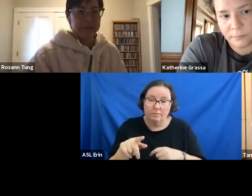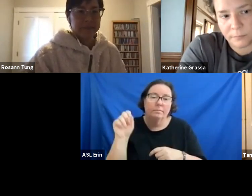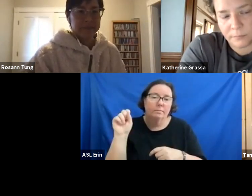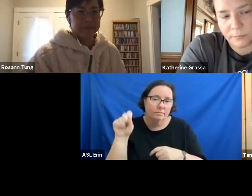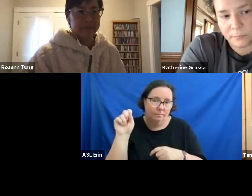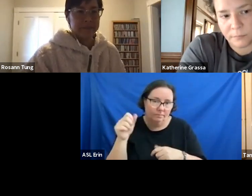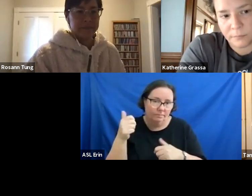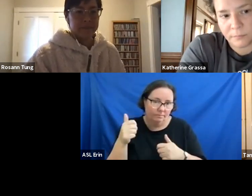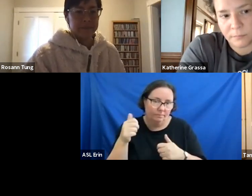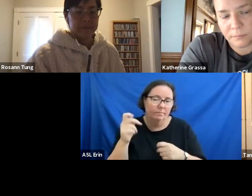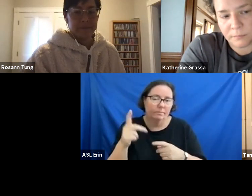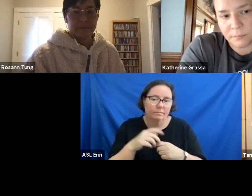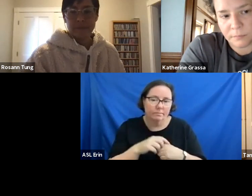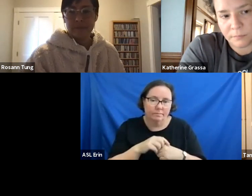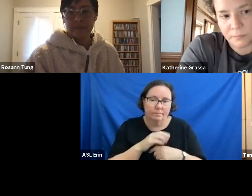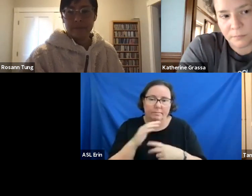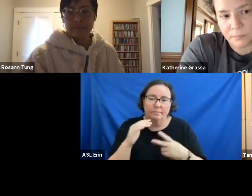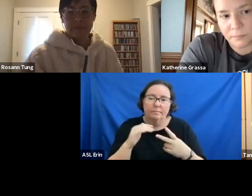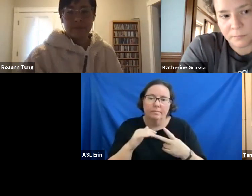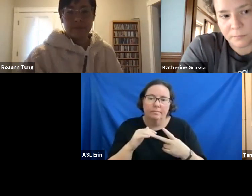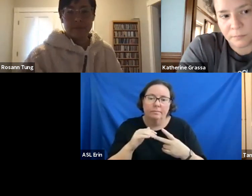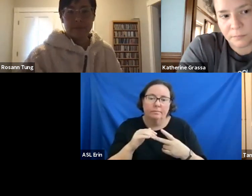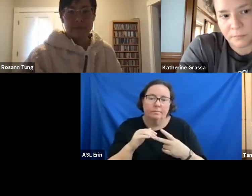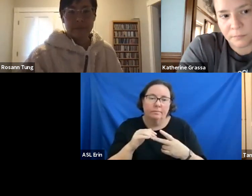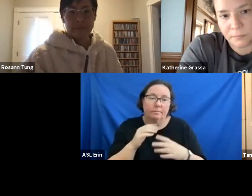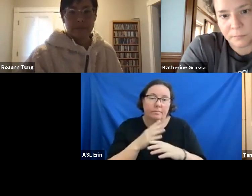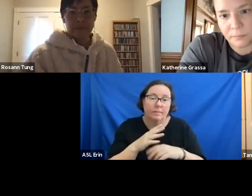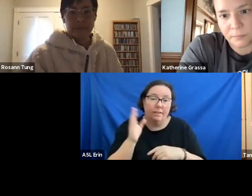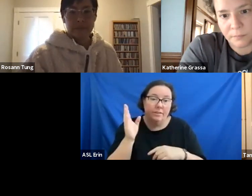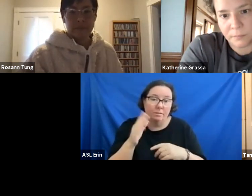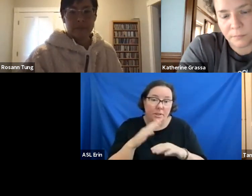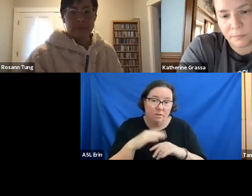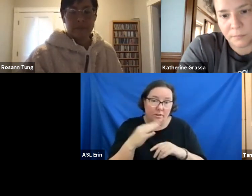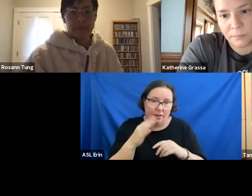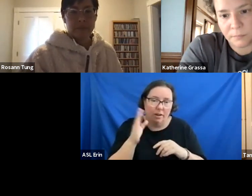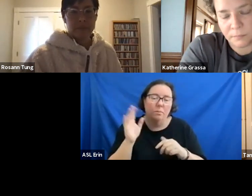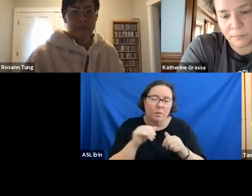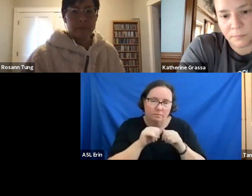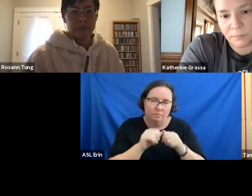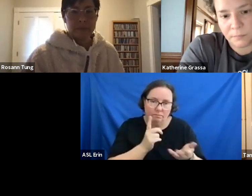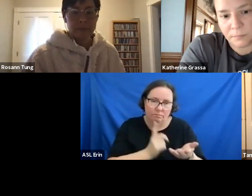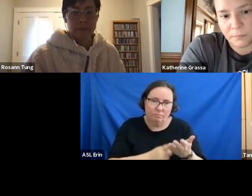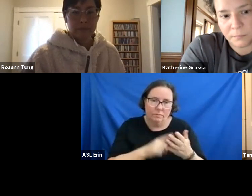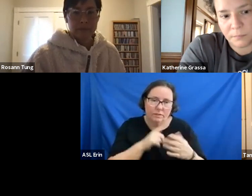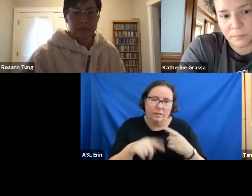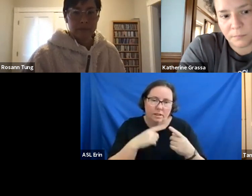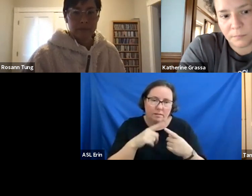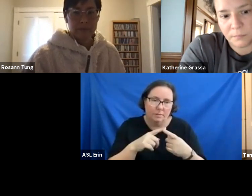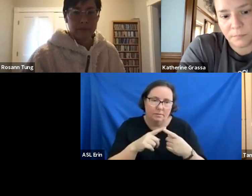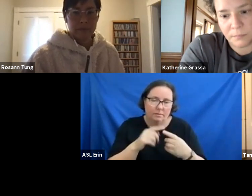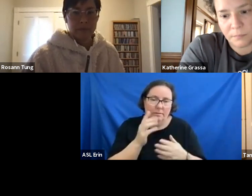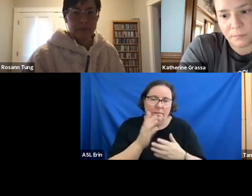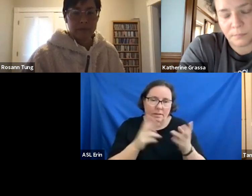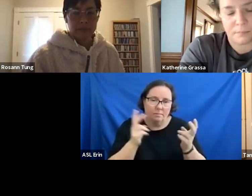Yes. Good. And after the speaker, we will continue our discussion around some